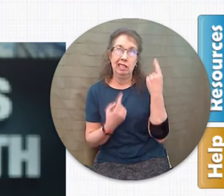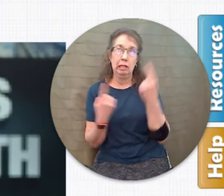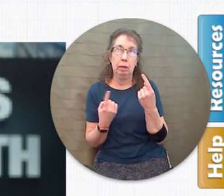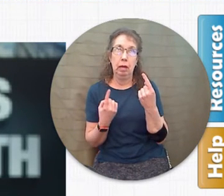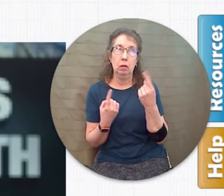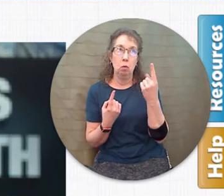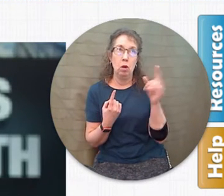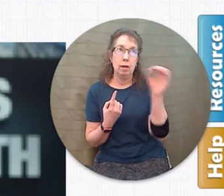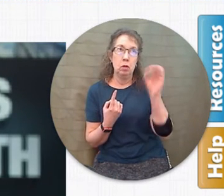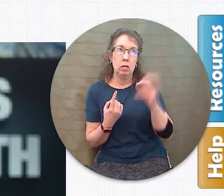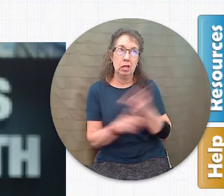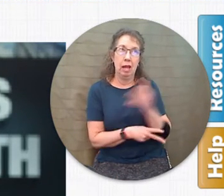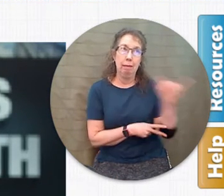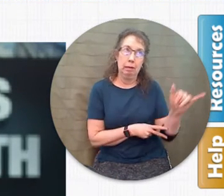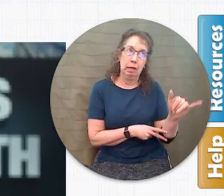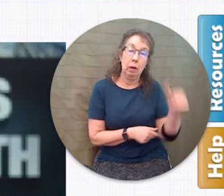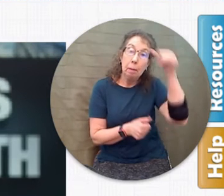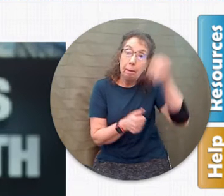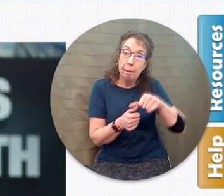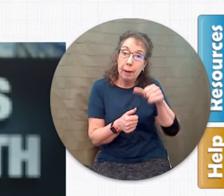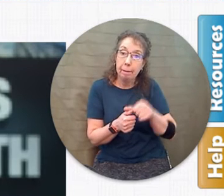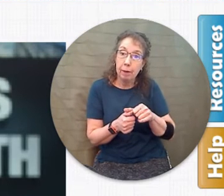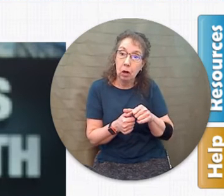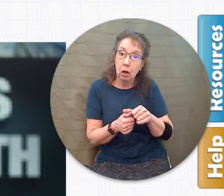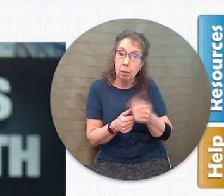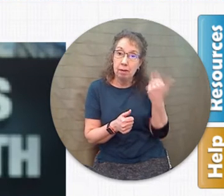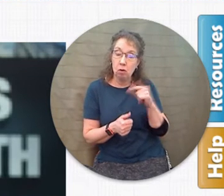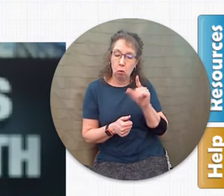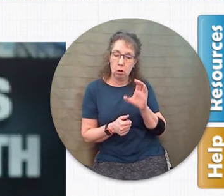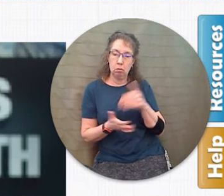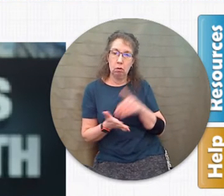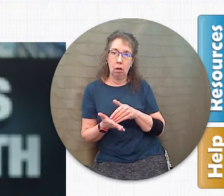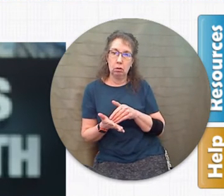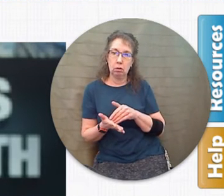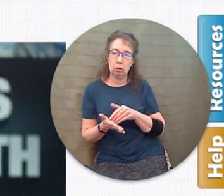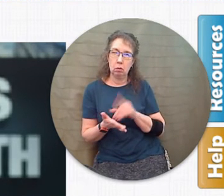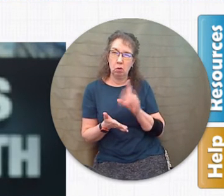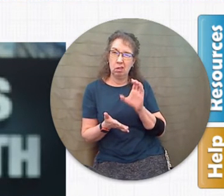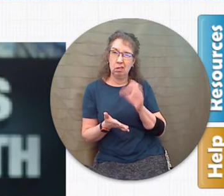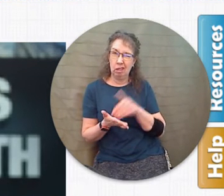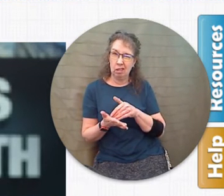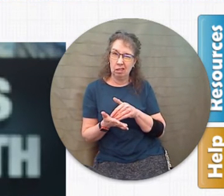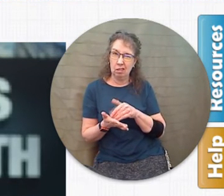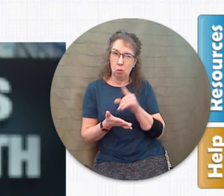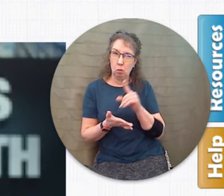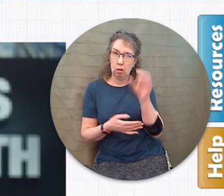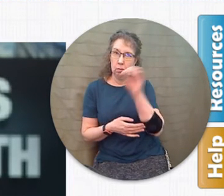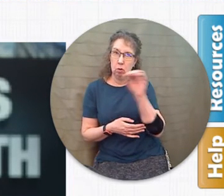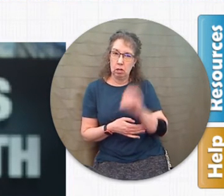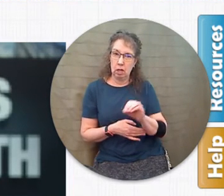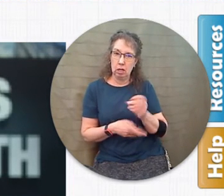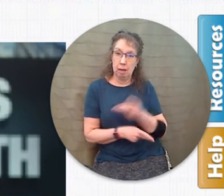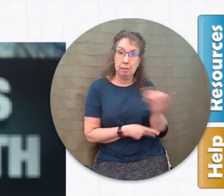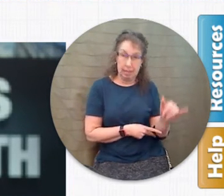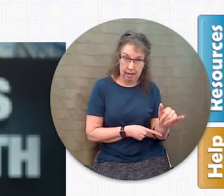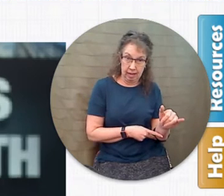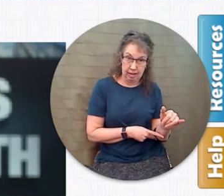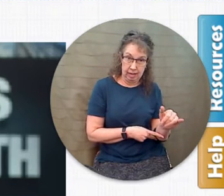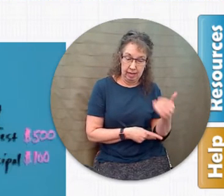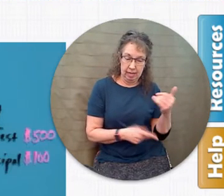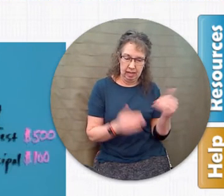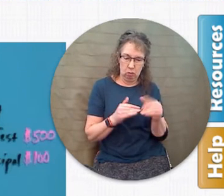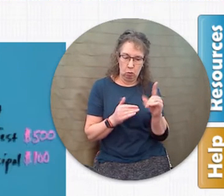taking 1% of that, but let's remember back to what it was when it was 100,000. When it was 100,000, we took 1% of that. We had